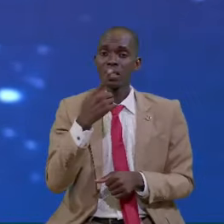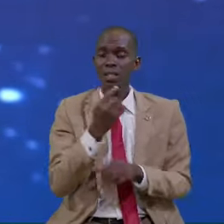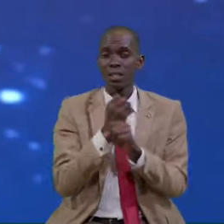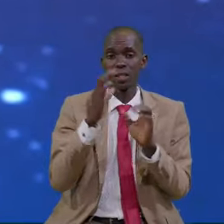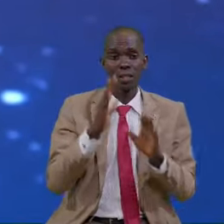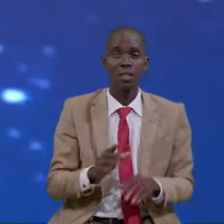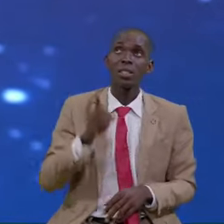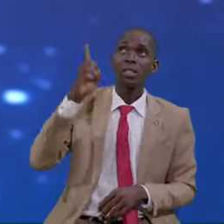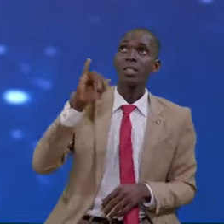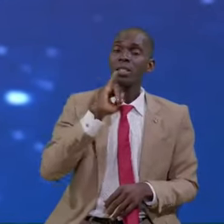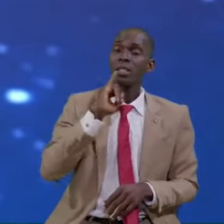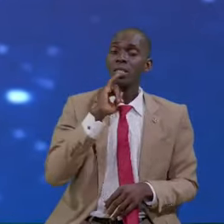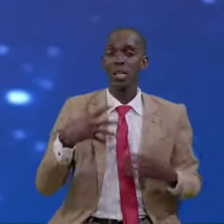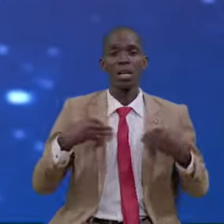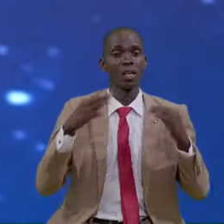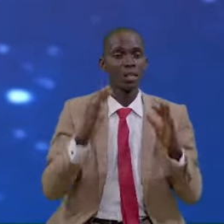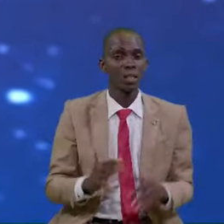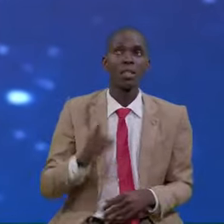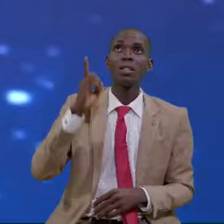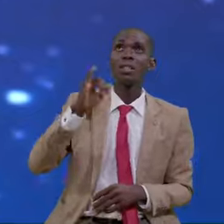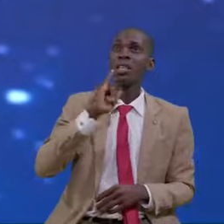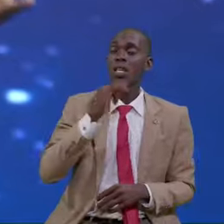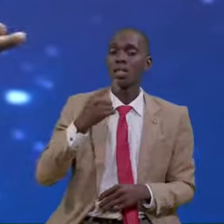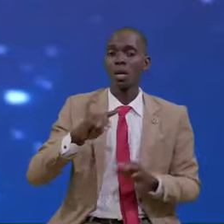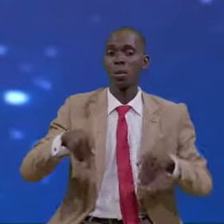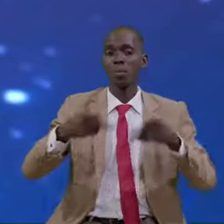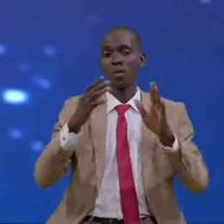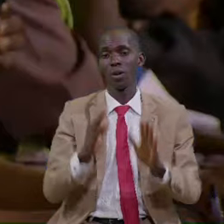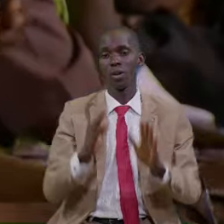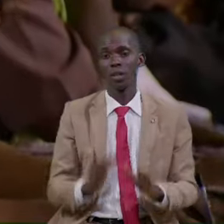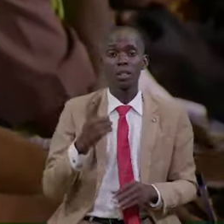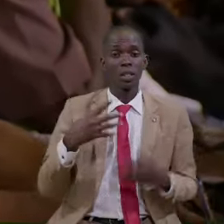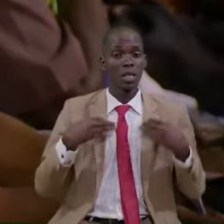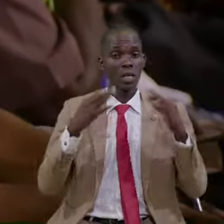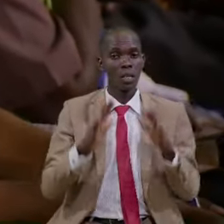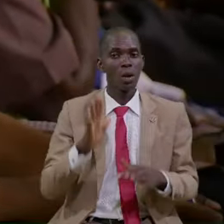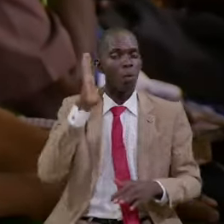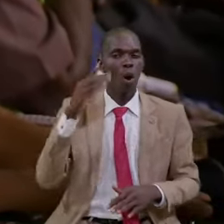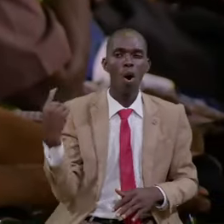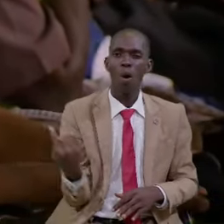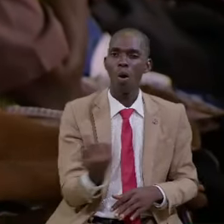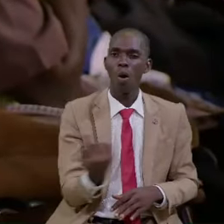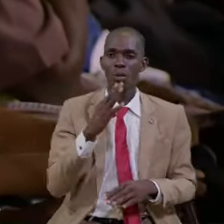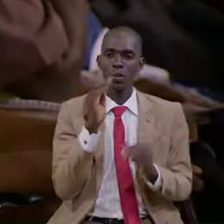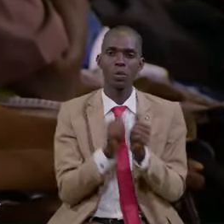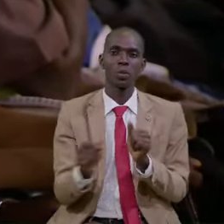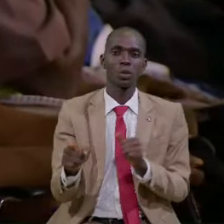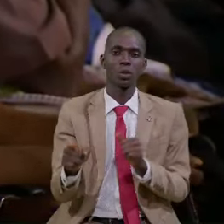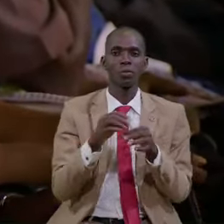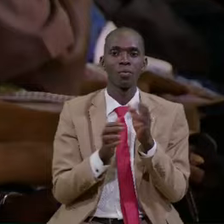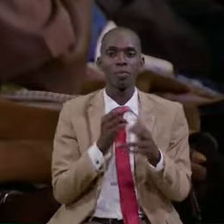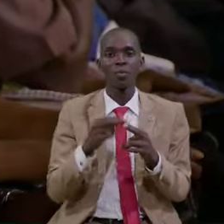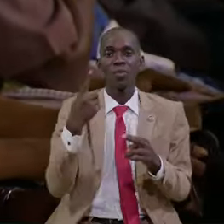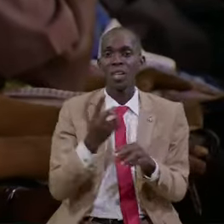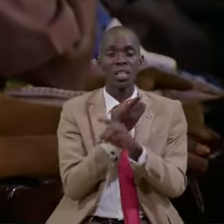remember his provider the Healer will always be with you the deliverer will always be with